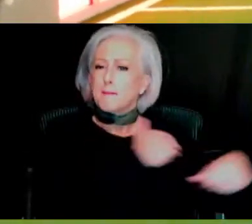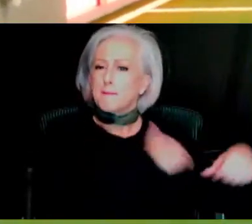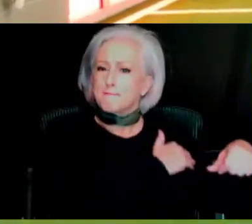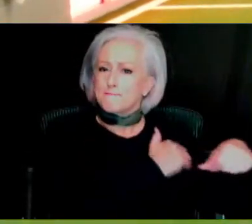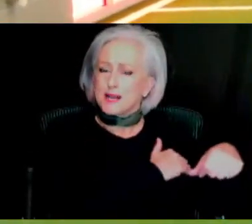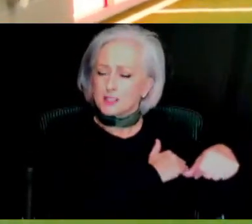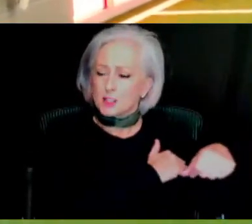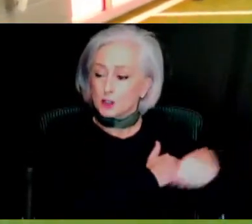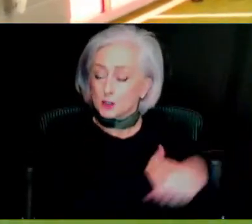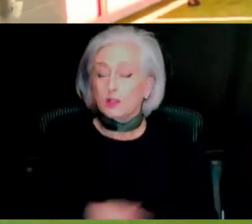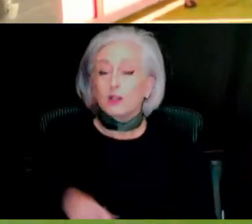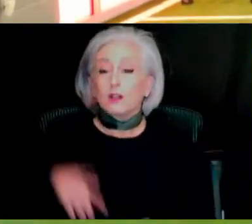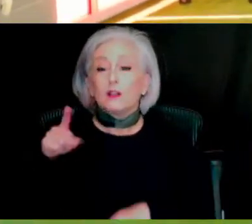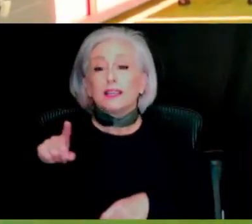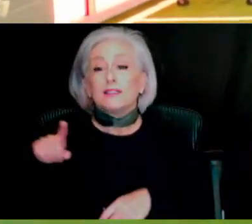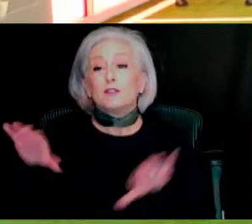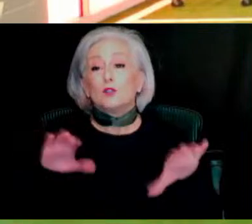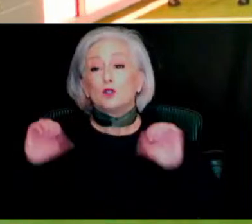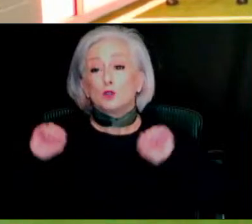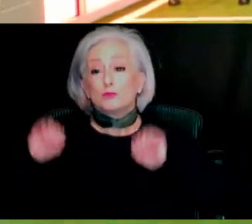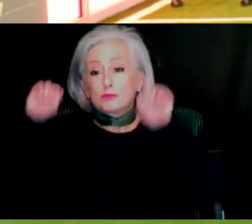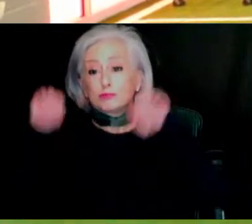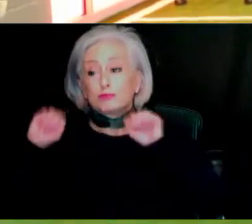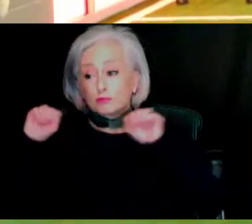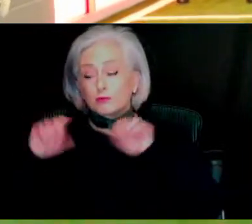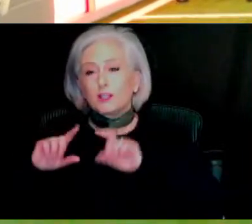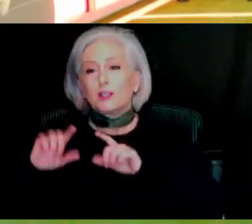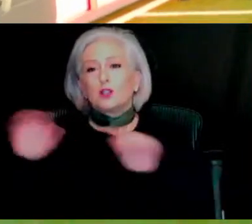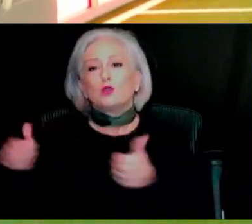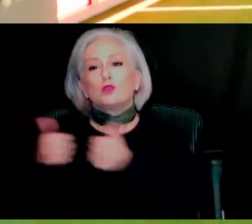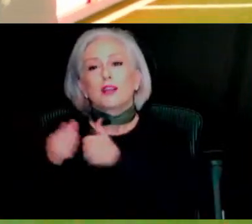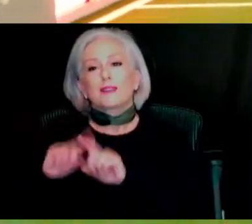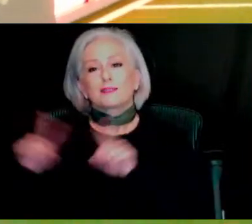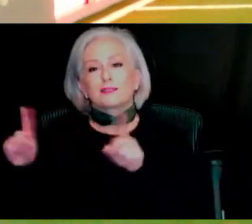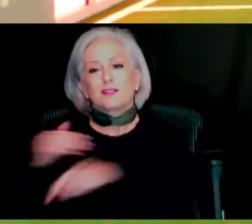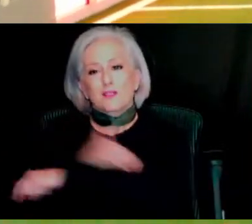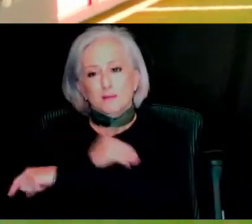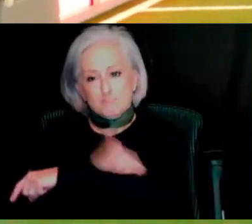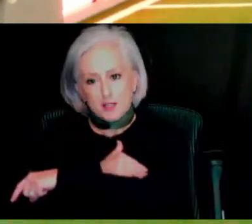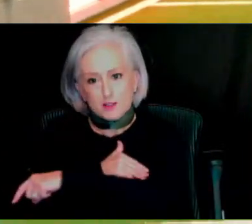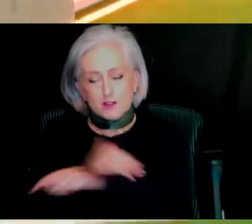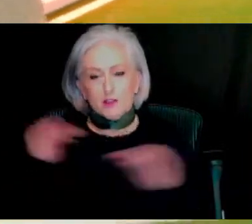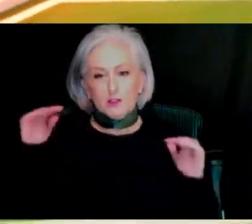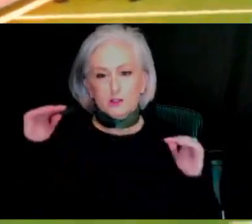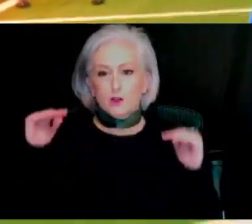body well-rounded and strong, and that helps to avoid injury, and it actually will help you be better at your sport.